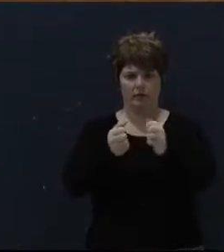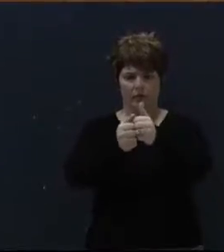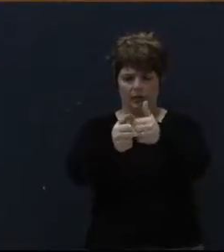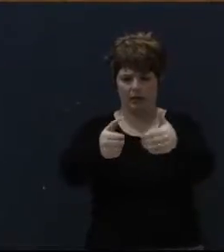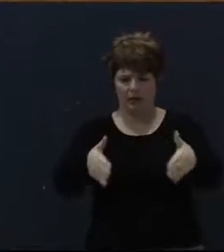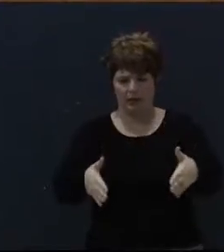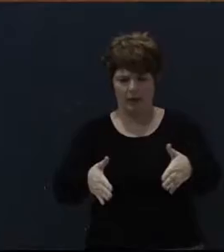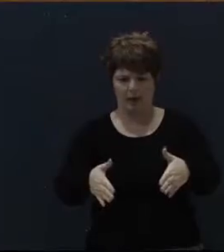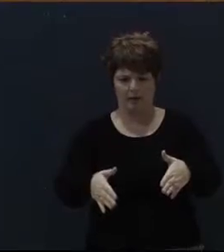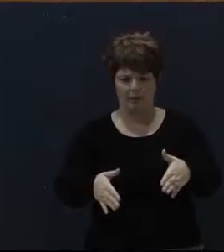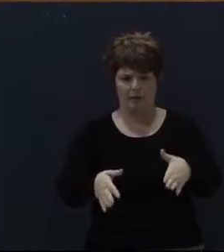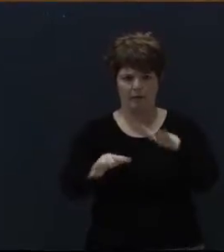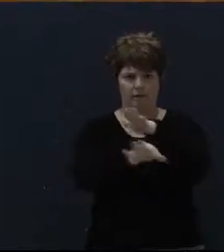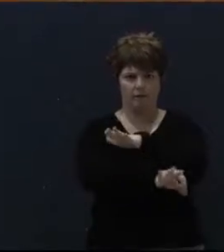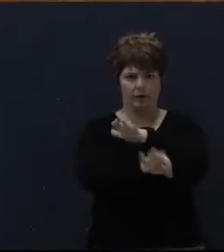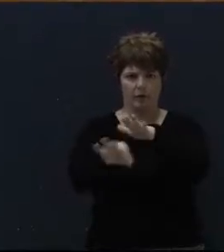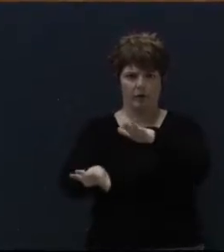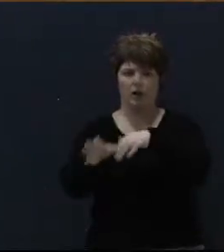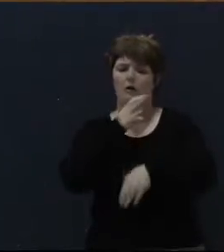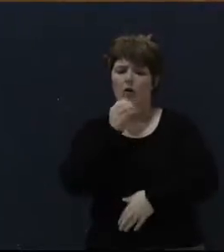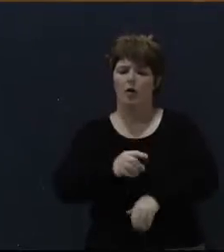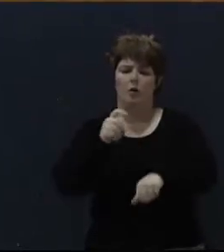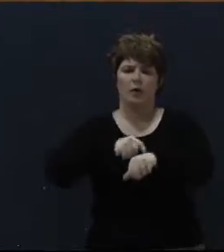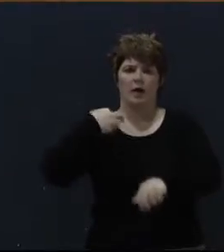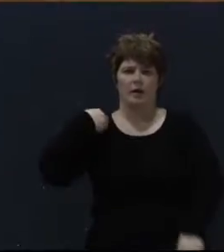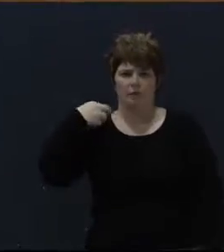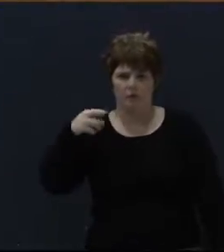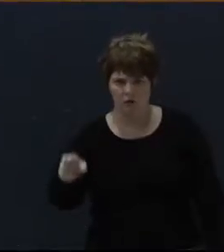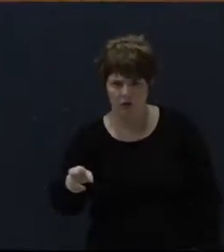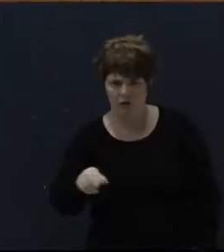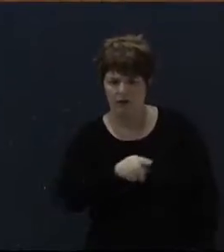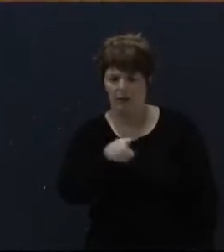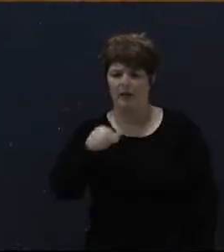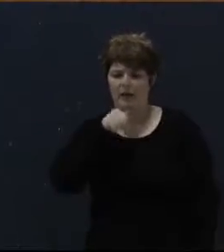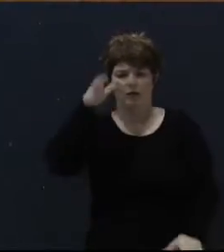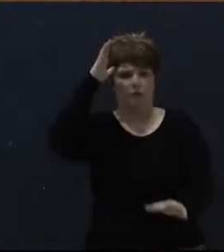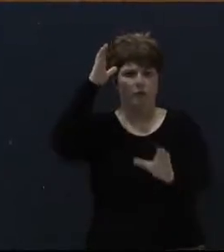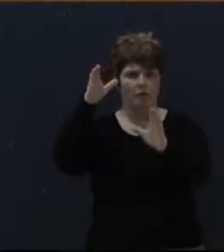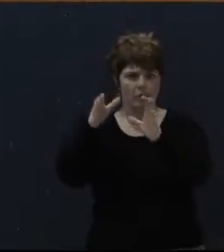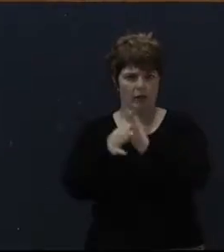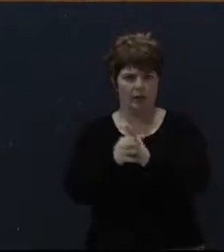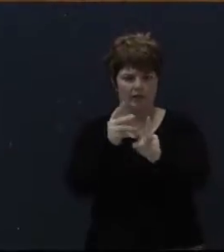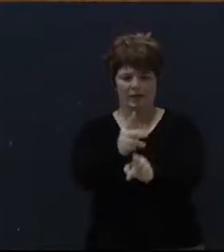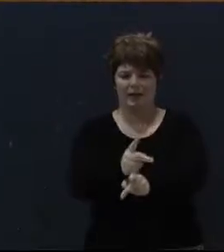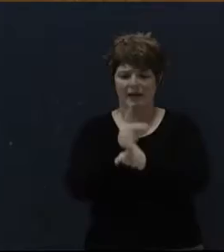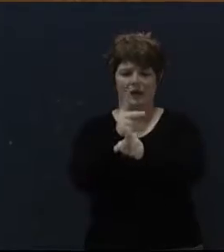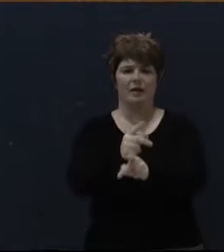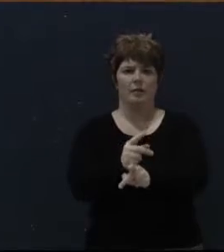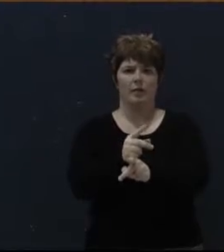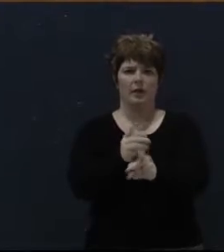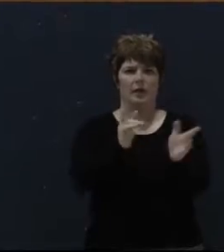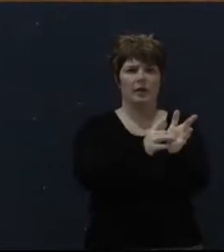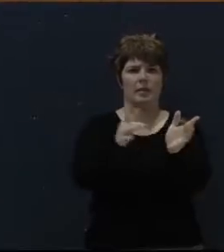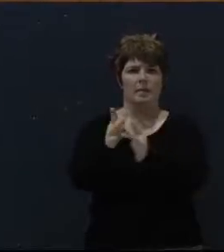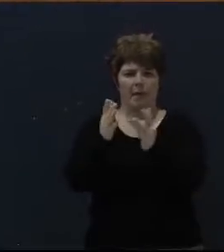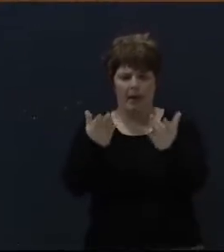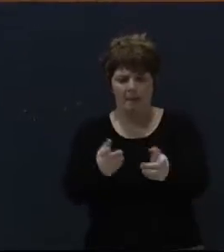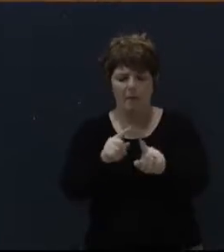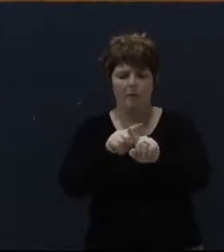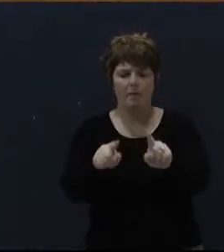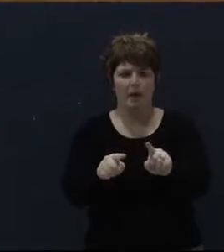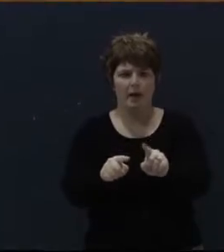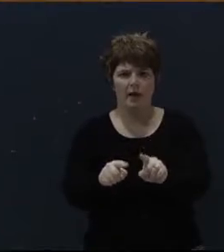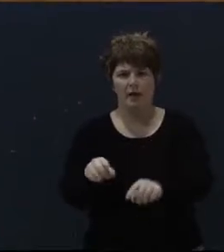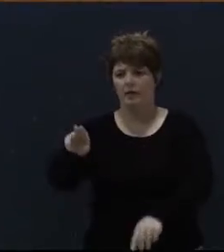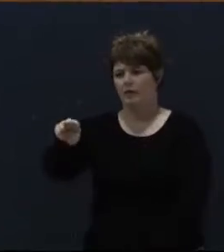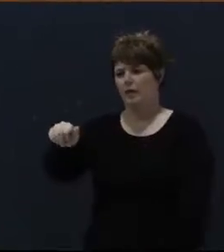left fundamentalism and left old-timey religion, they don't believe in the preservation of the Word of God, but you're looking to somebody, that manna